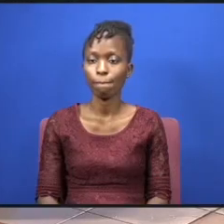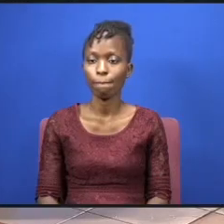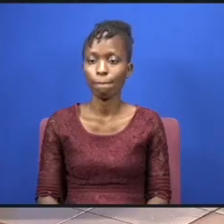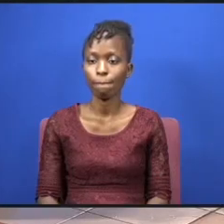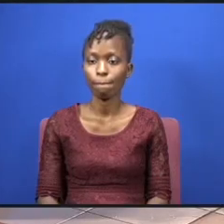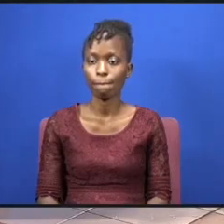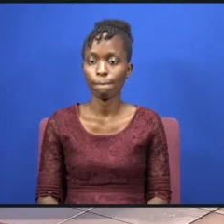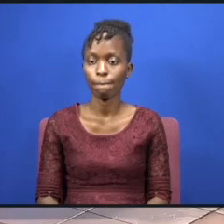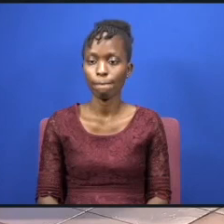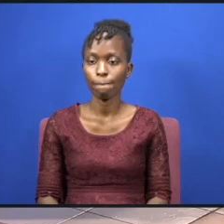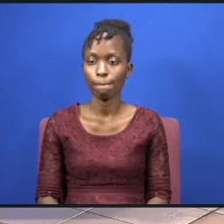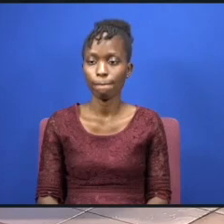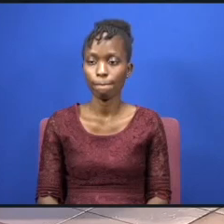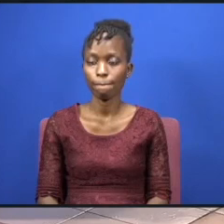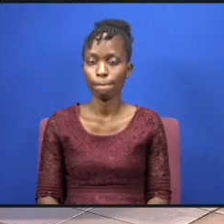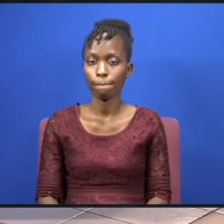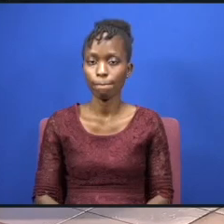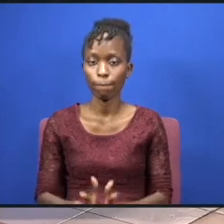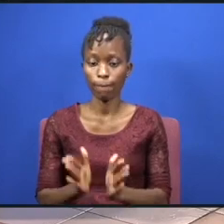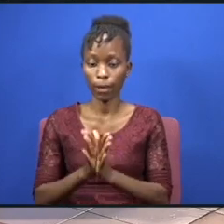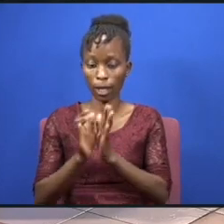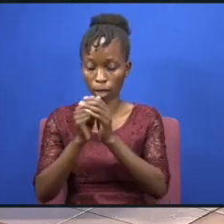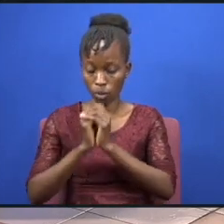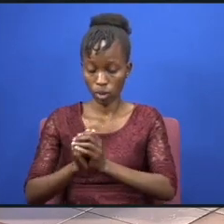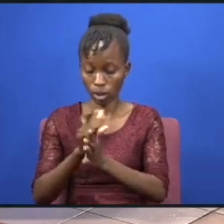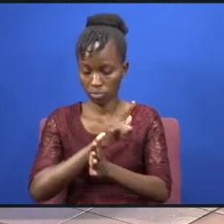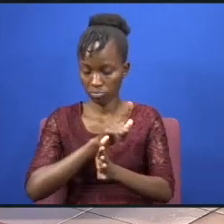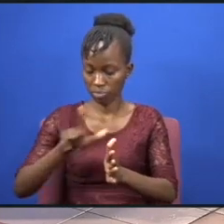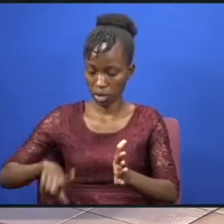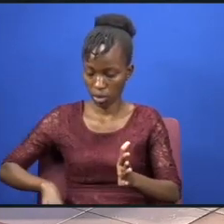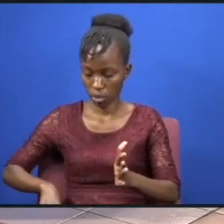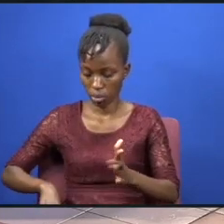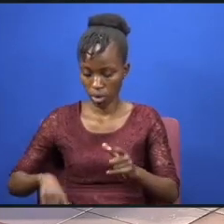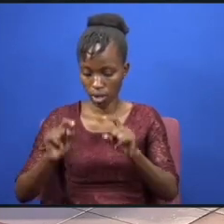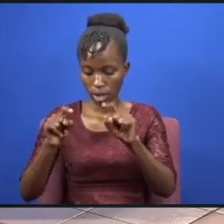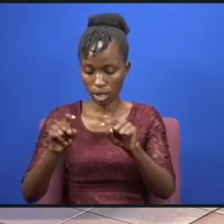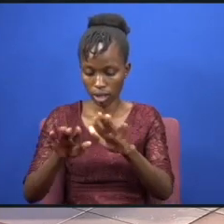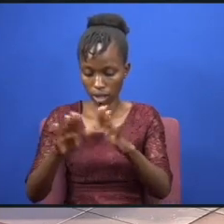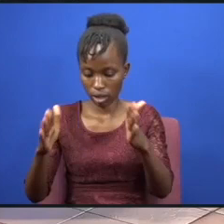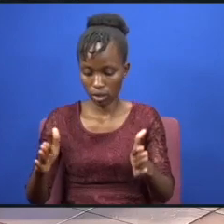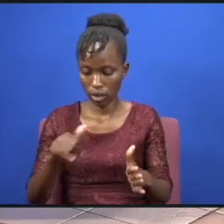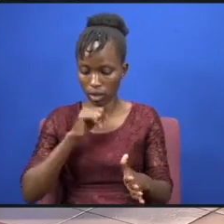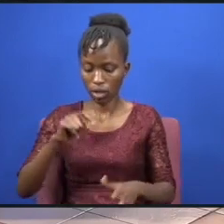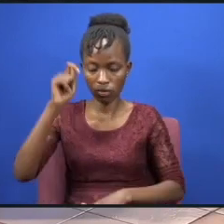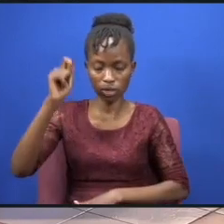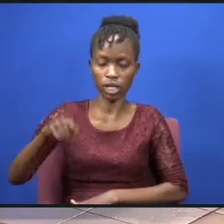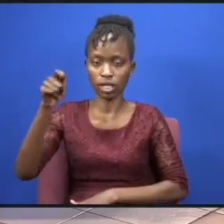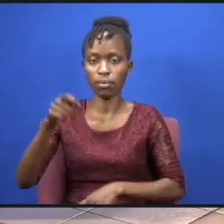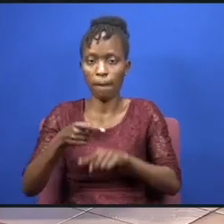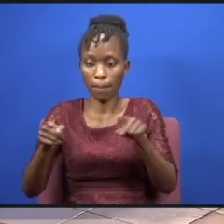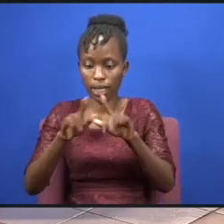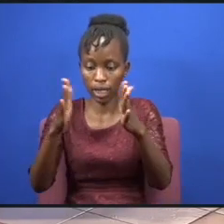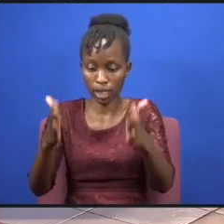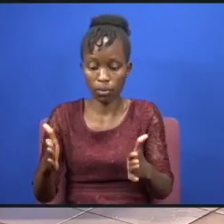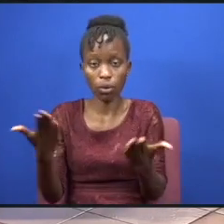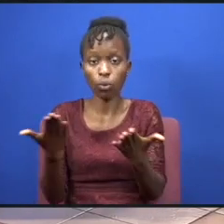Friends, if you would just go ahead and worship the Lord with us. This is the table not of condemnation, but a table